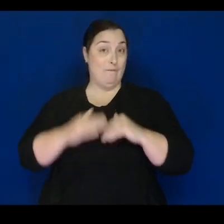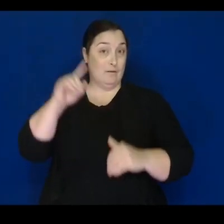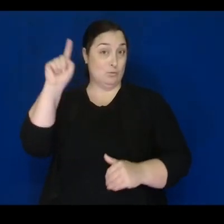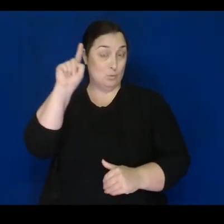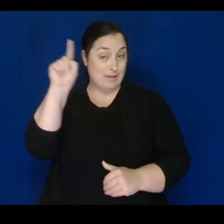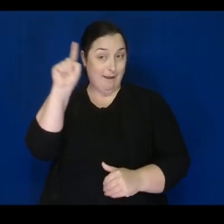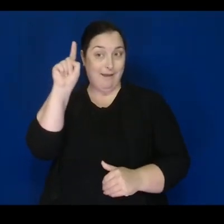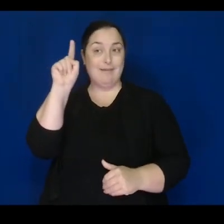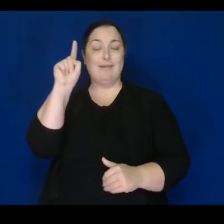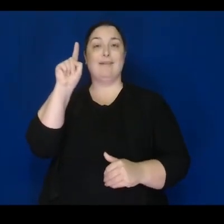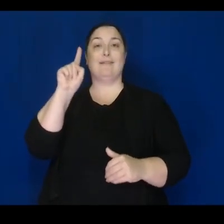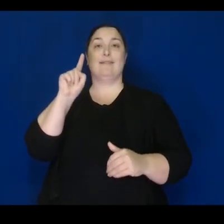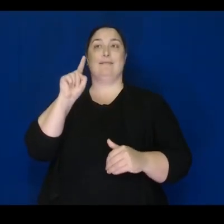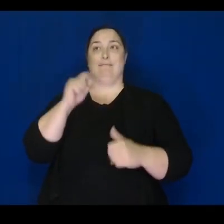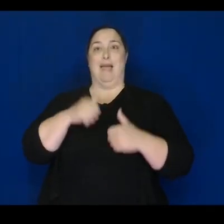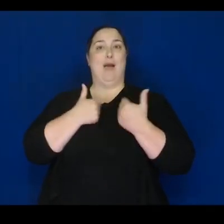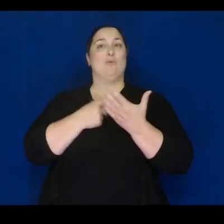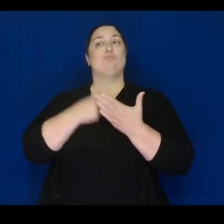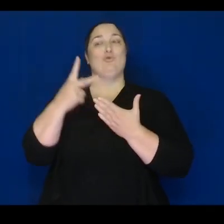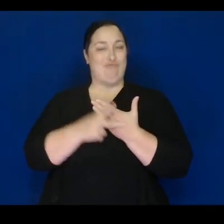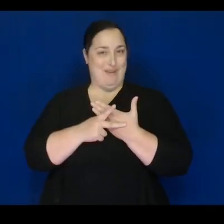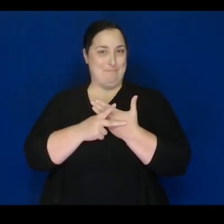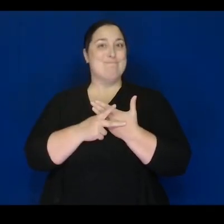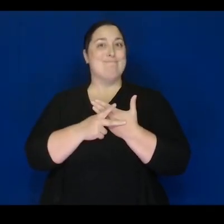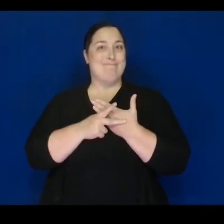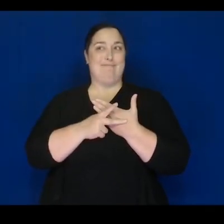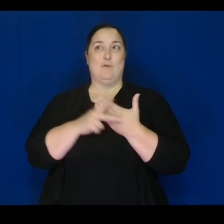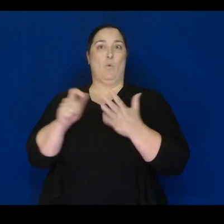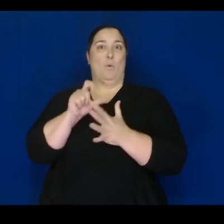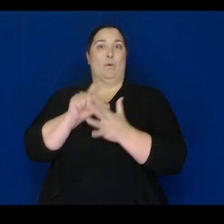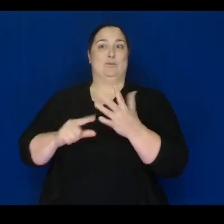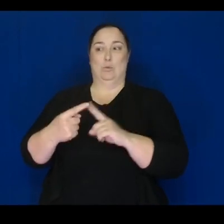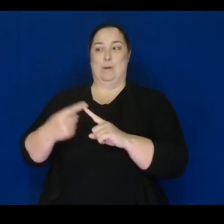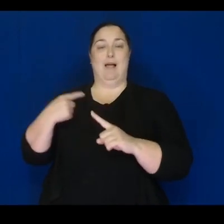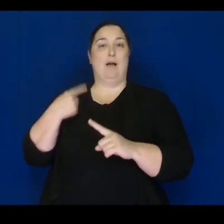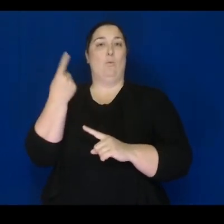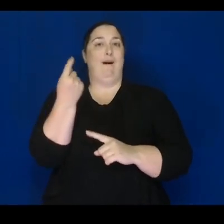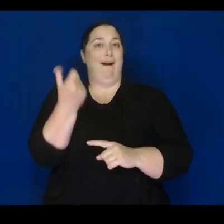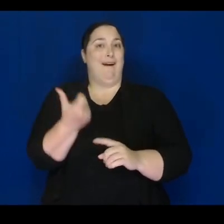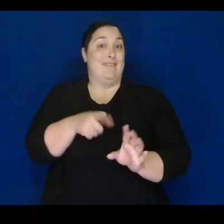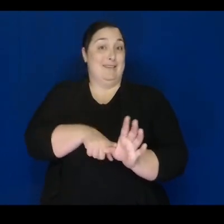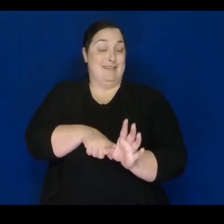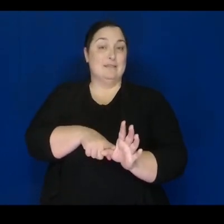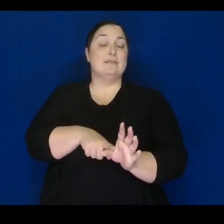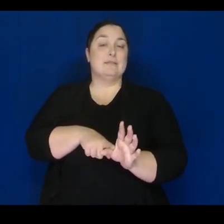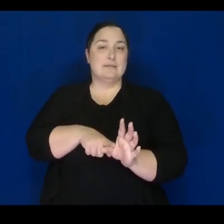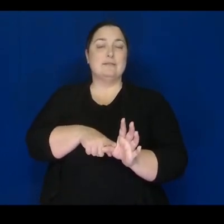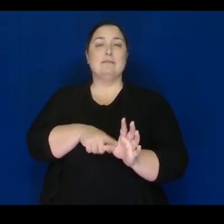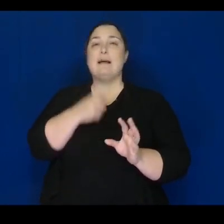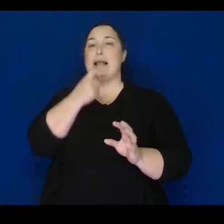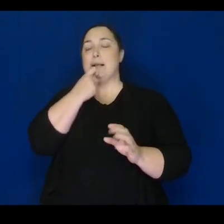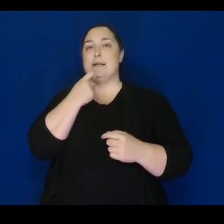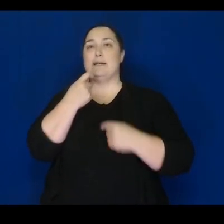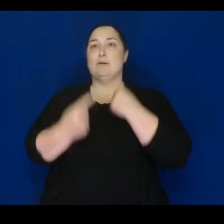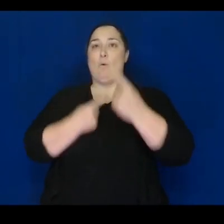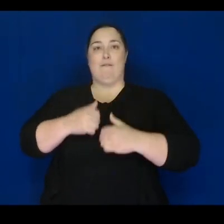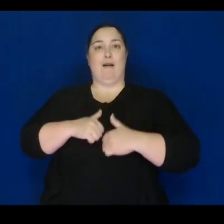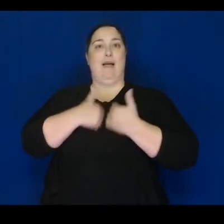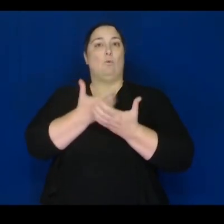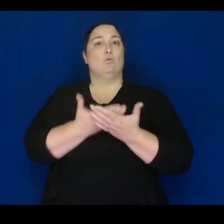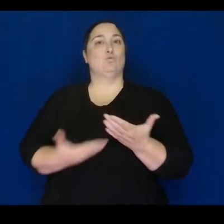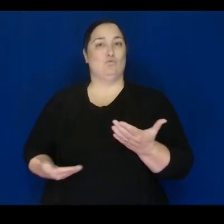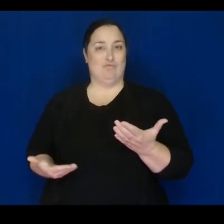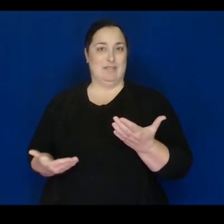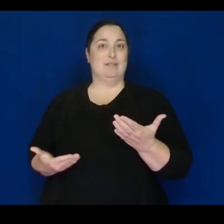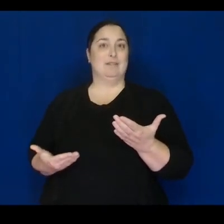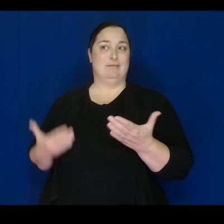is about our program, what we've been doing over the past year and a half, and just tell a little bit about our story and what